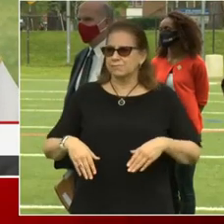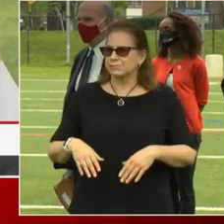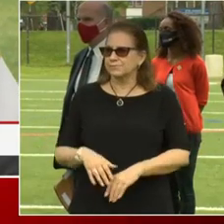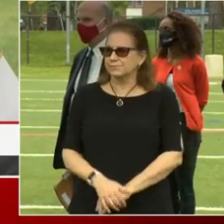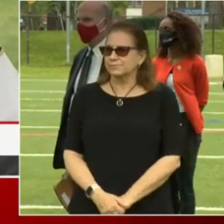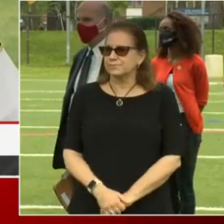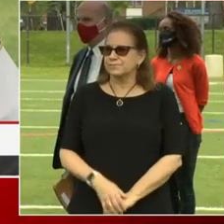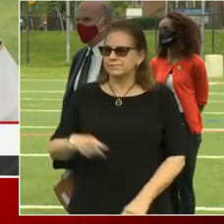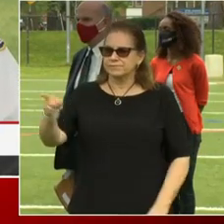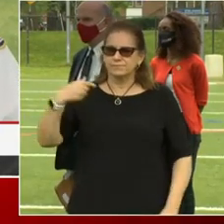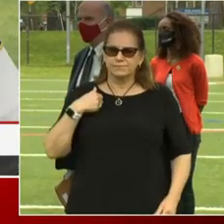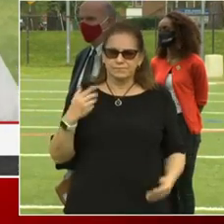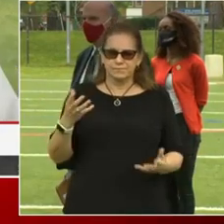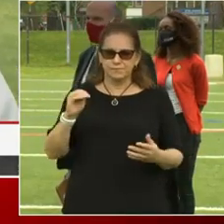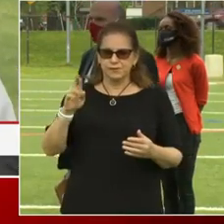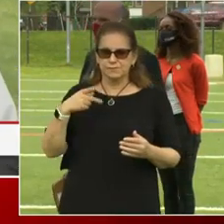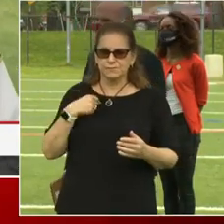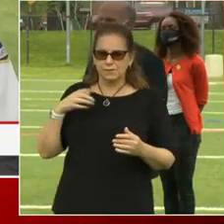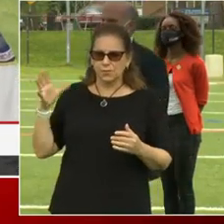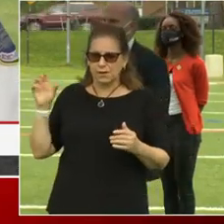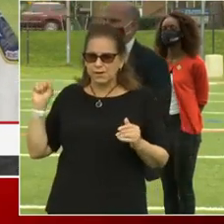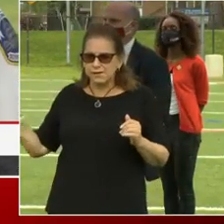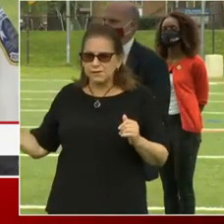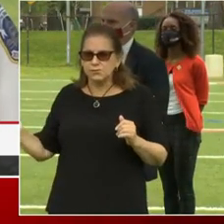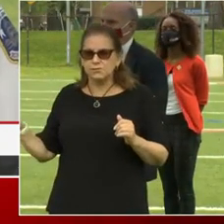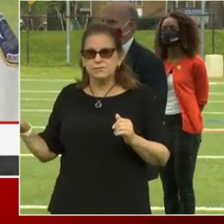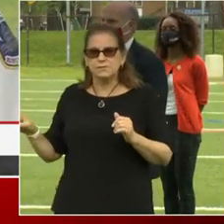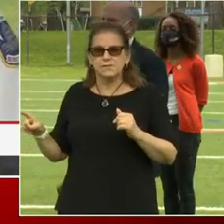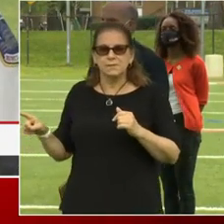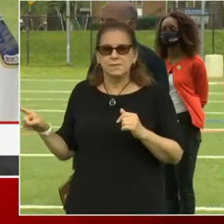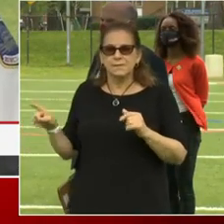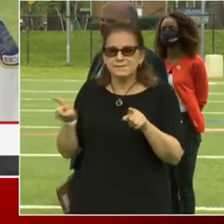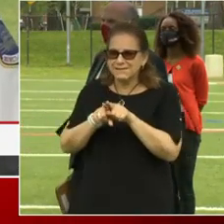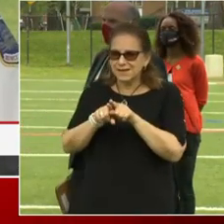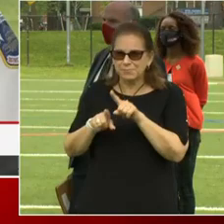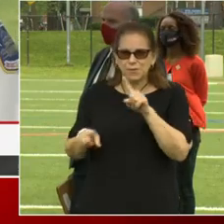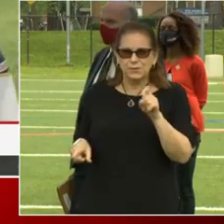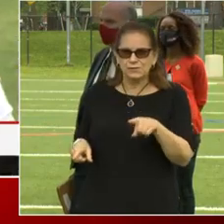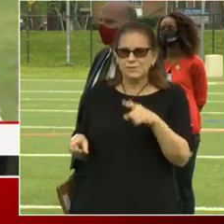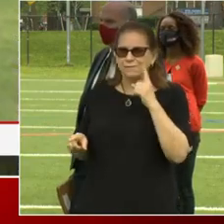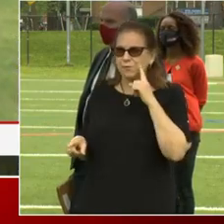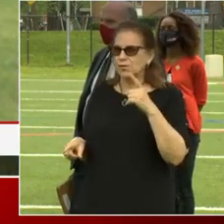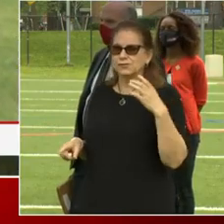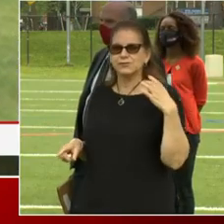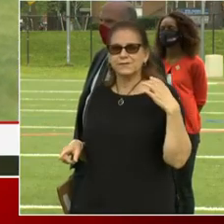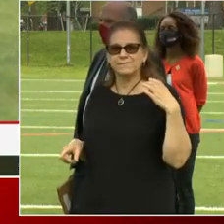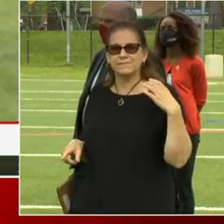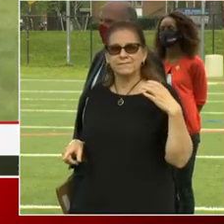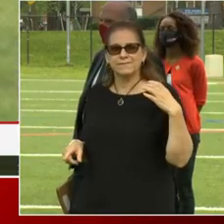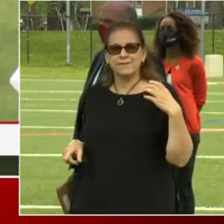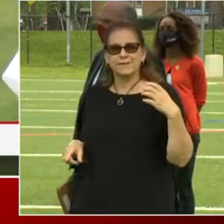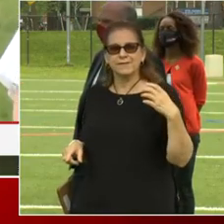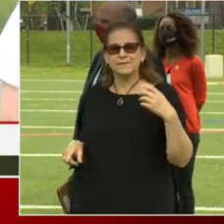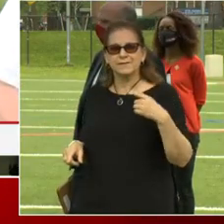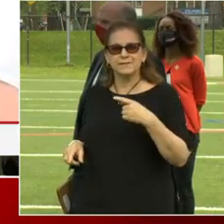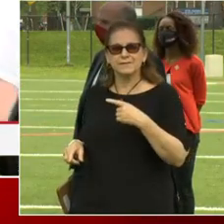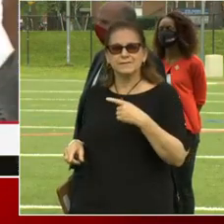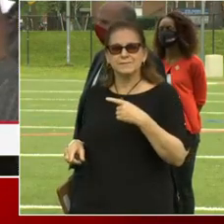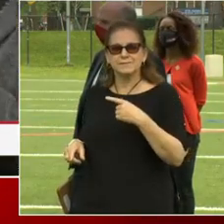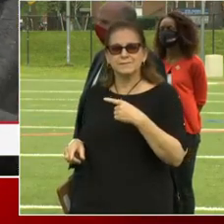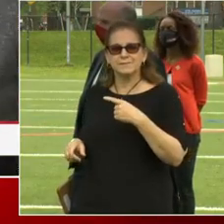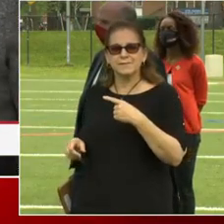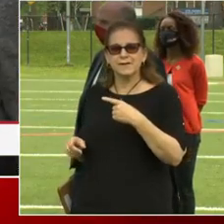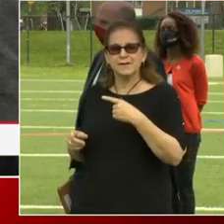working on it. Yep. And then Mayor Bowser, if I could ask you, and I actually have the same question for Chairman Mendelson about Dr. Smith and Department of Forensic